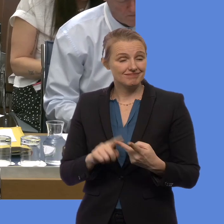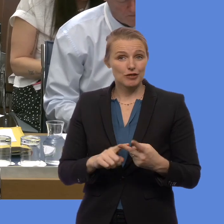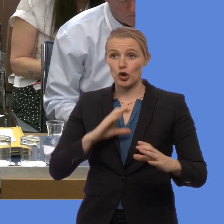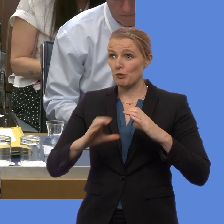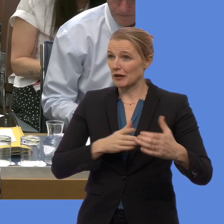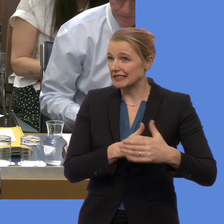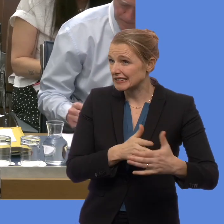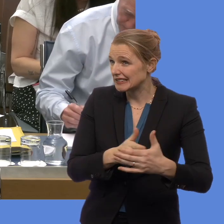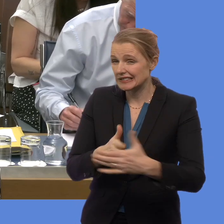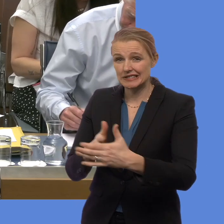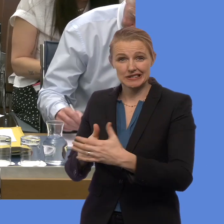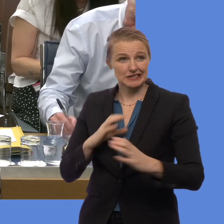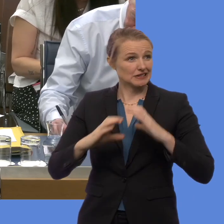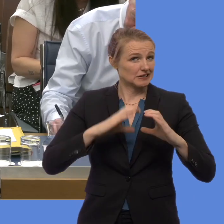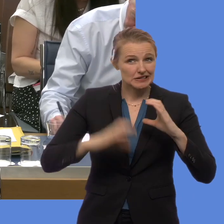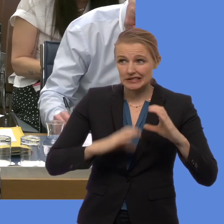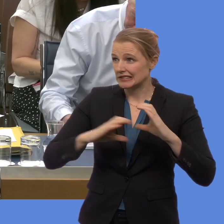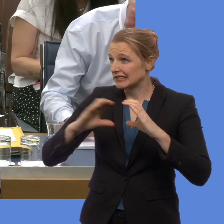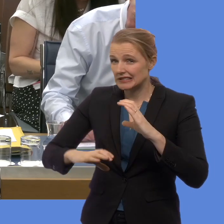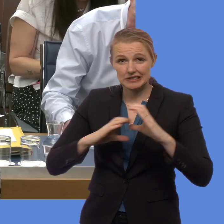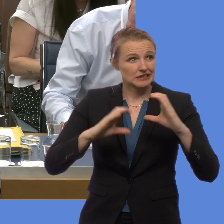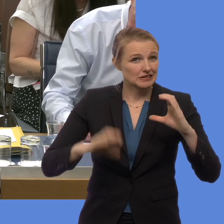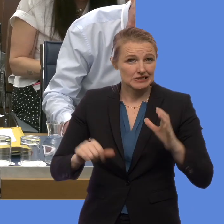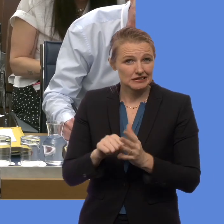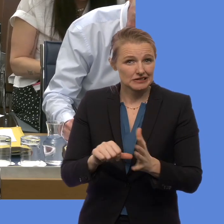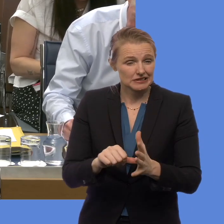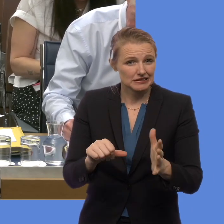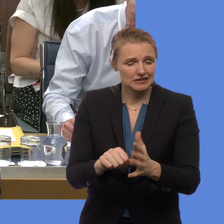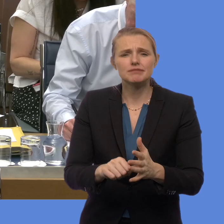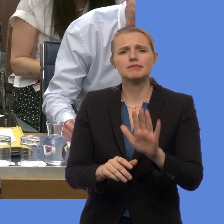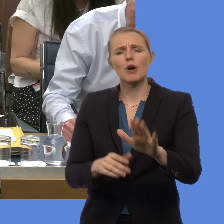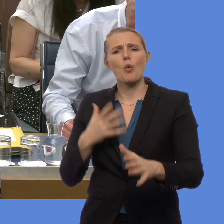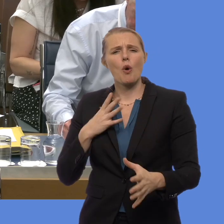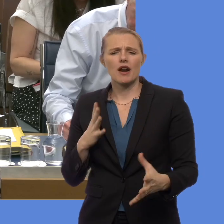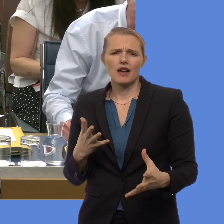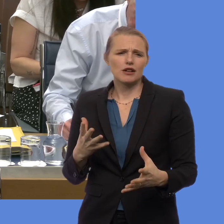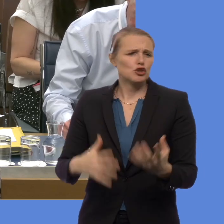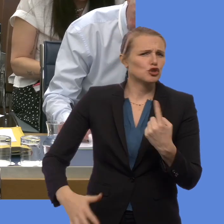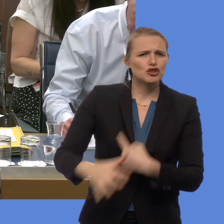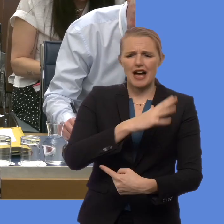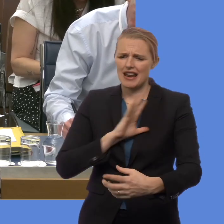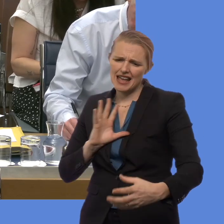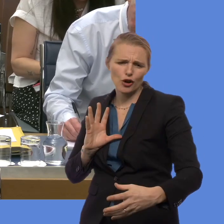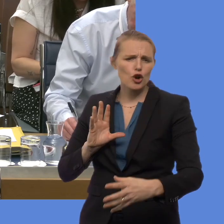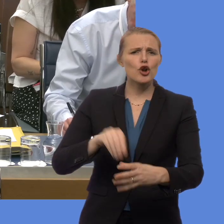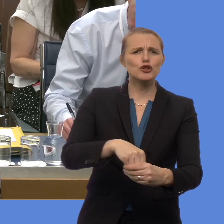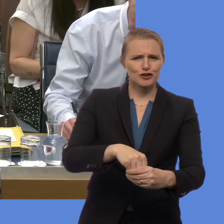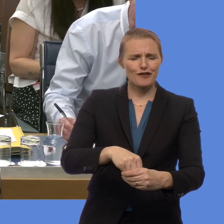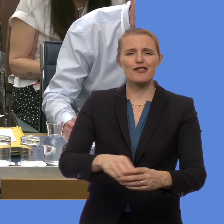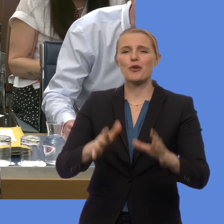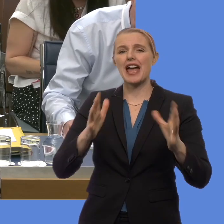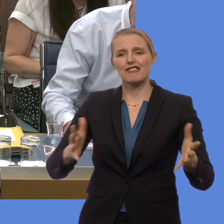and societal attitudes. To foster an inclusive society, it is essential to address these challenges by promoting